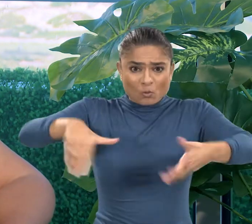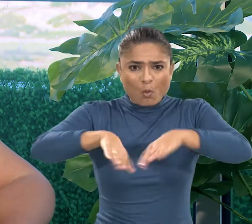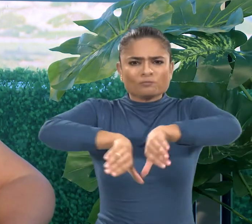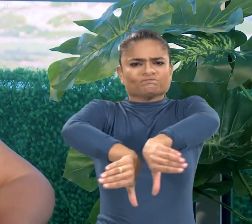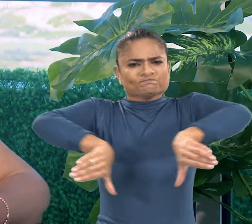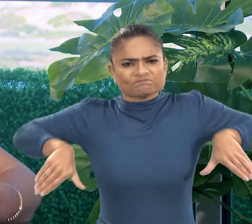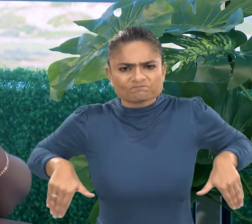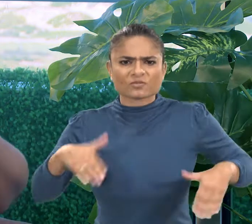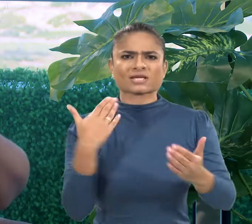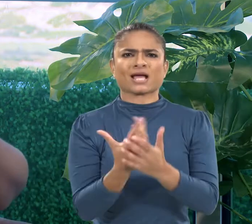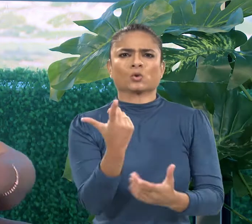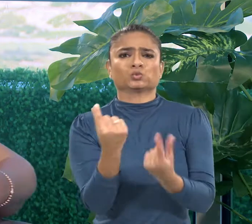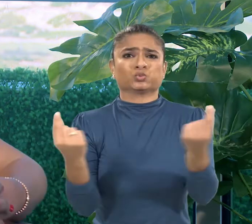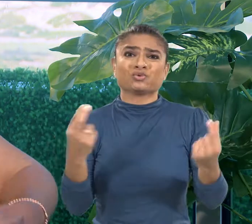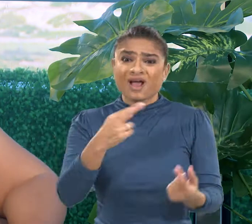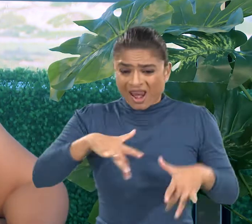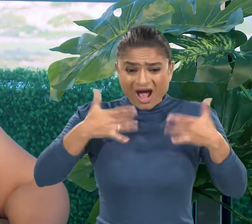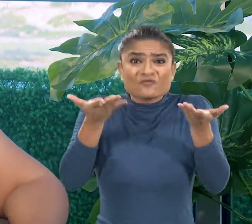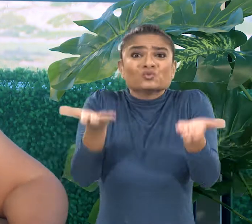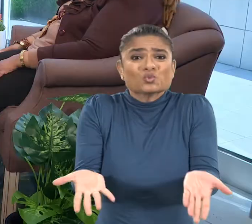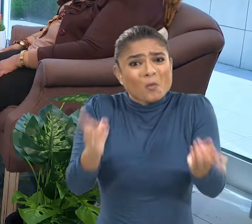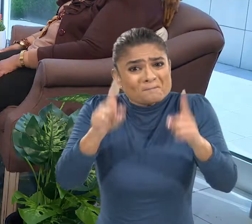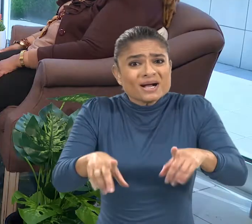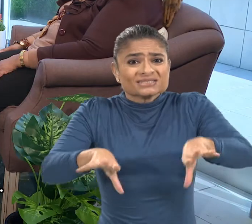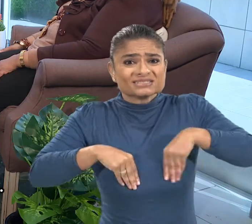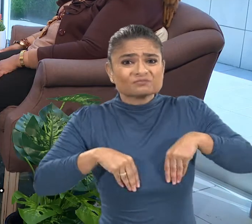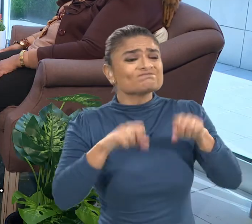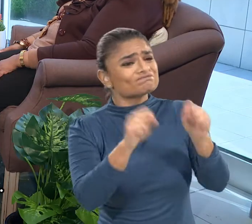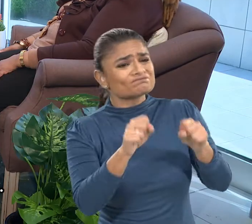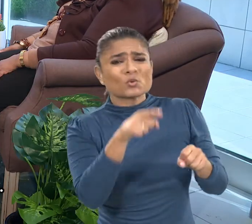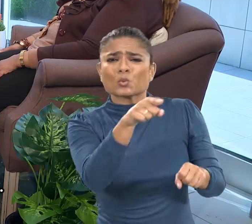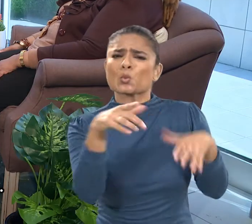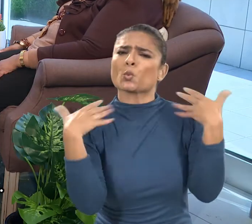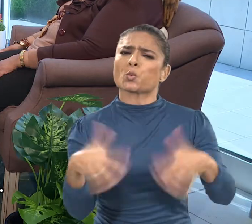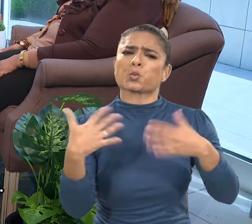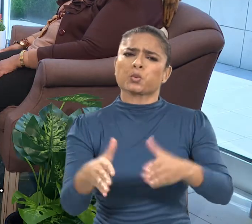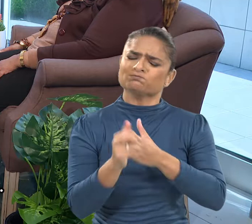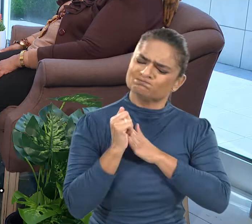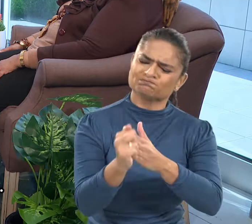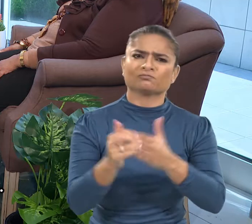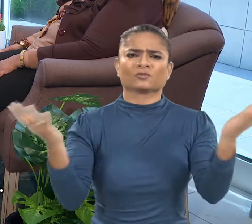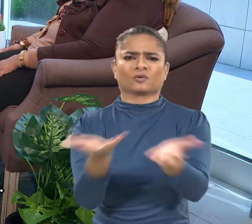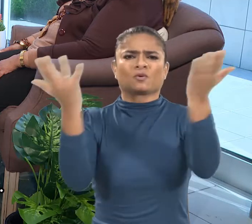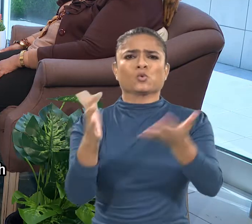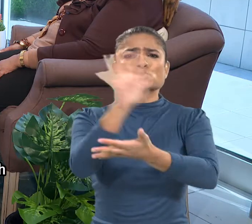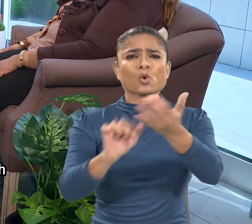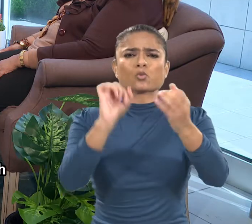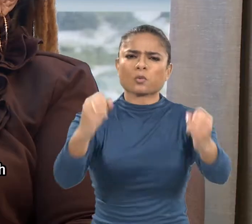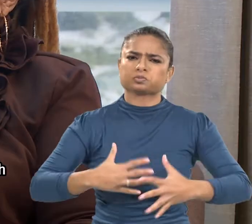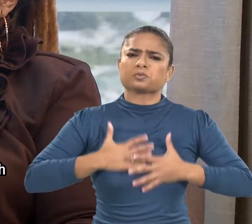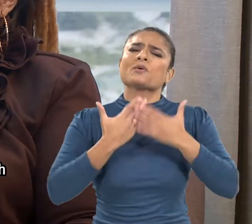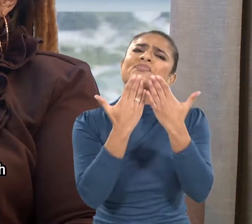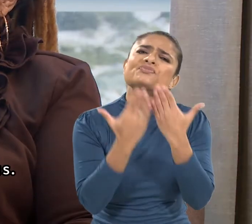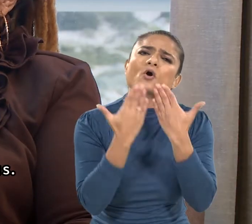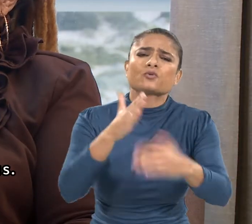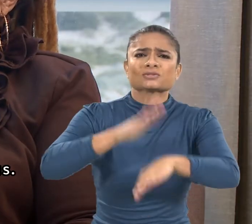of the harsh realities of life. Shirley, it's been an absolute pleasure to have spoken to you today. Thank you so much for